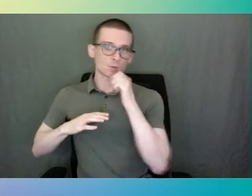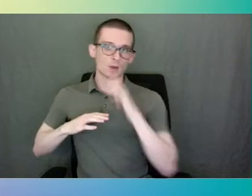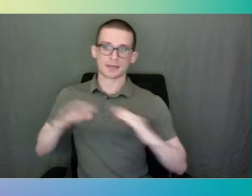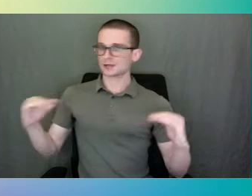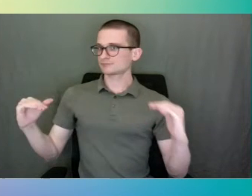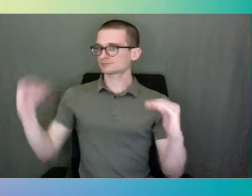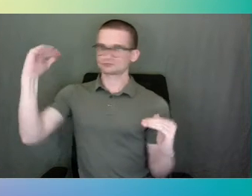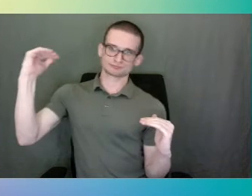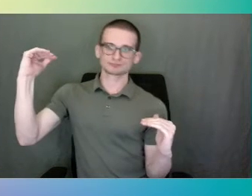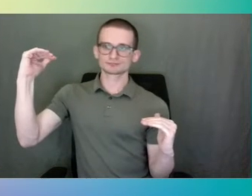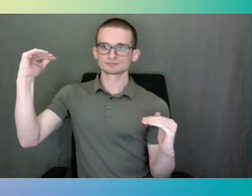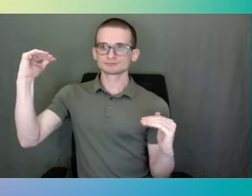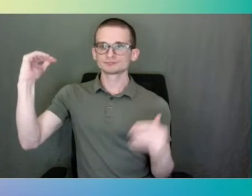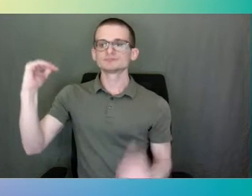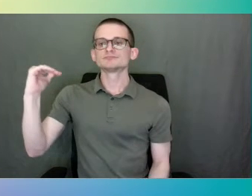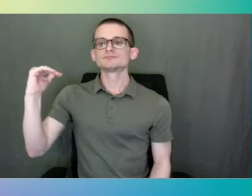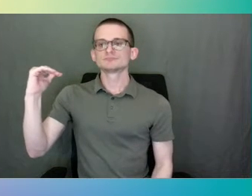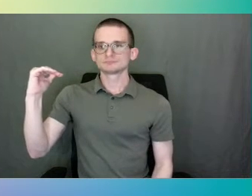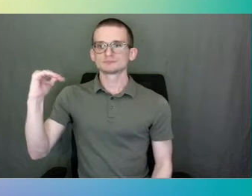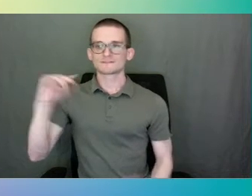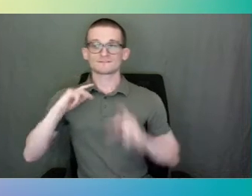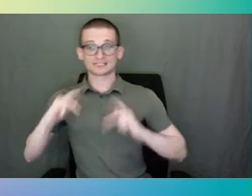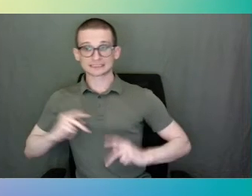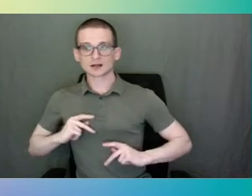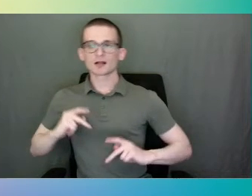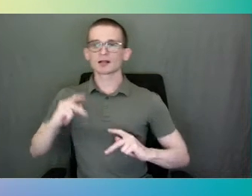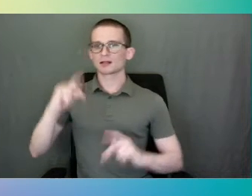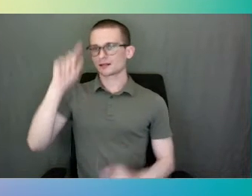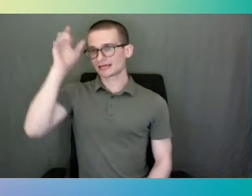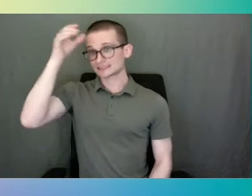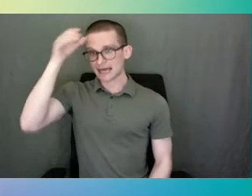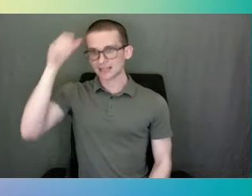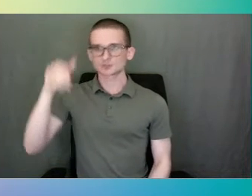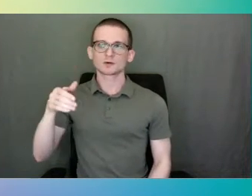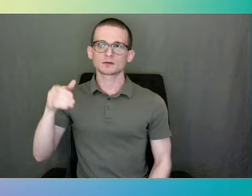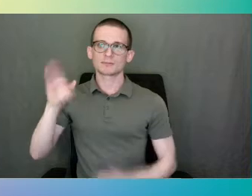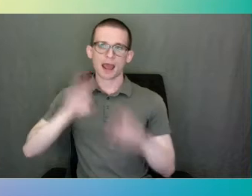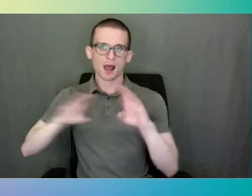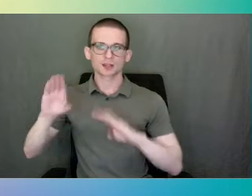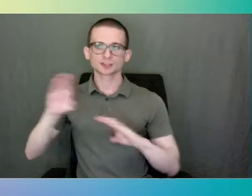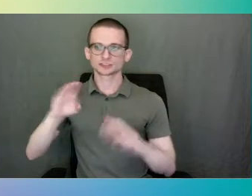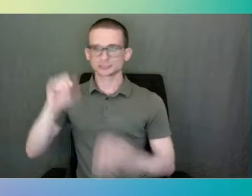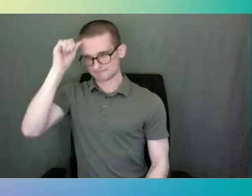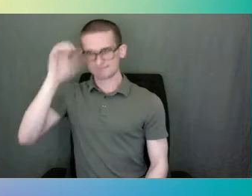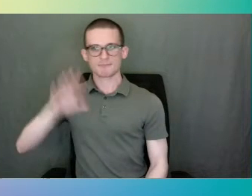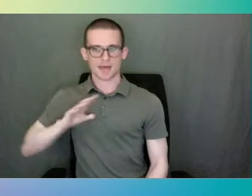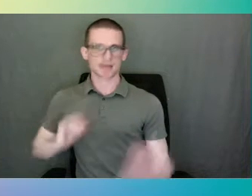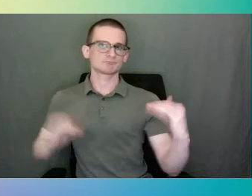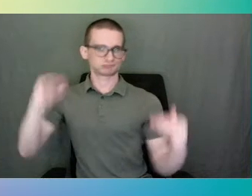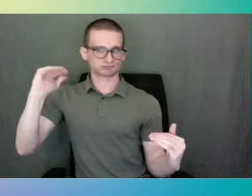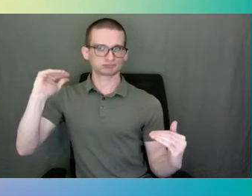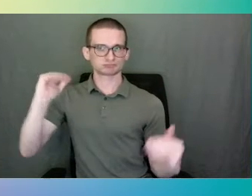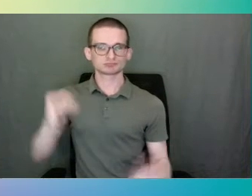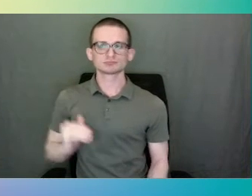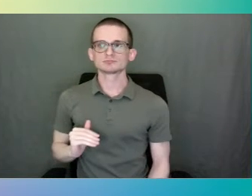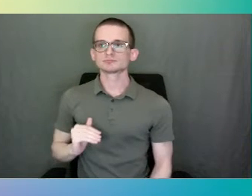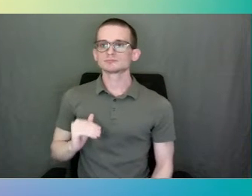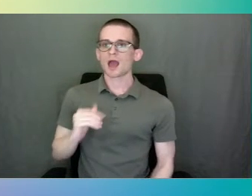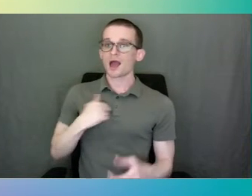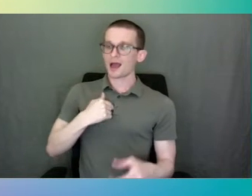intellectually, sexually, and biologically. Actually, I'm drinking out of my favorite season